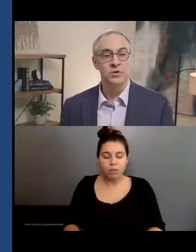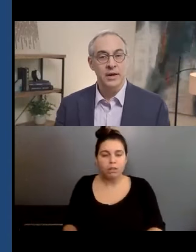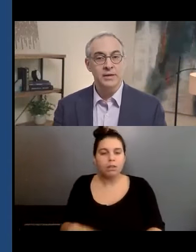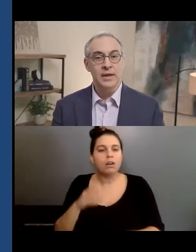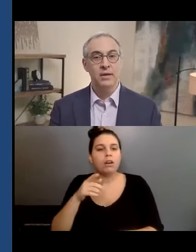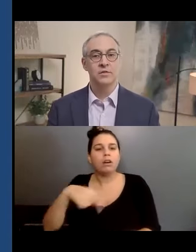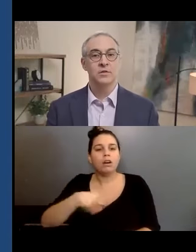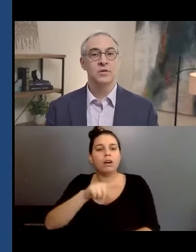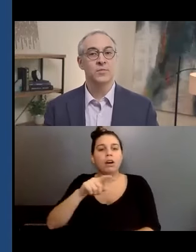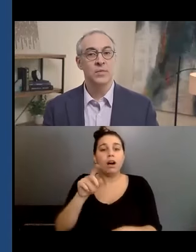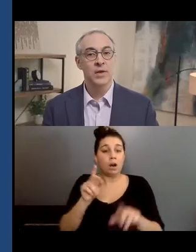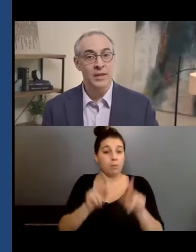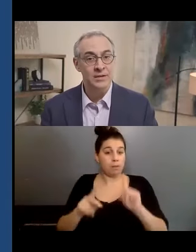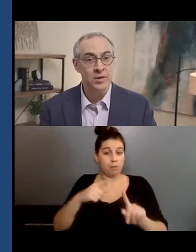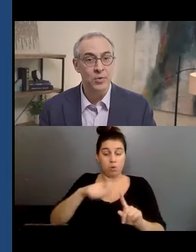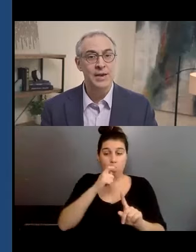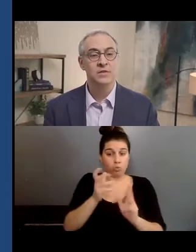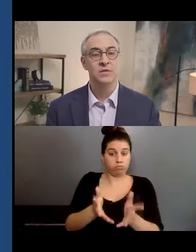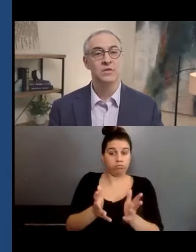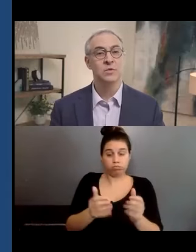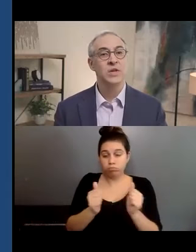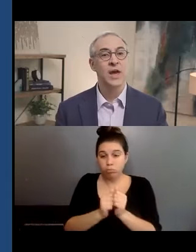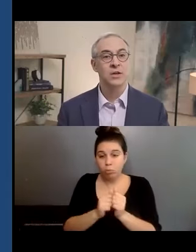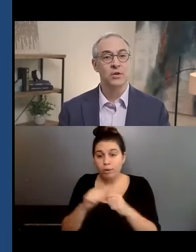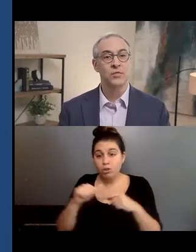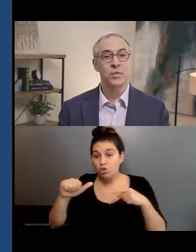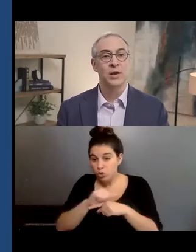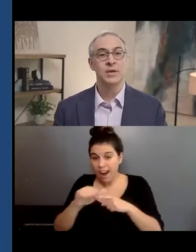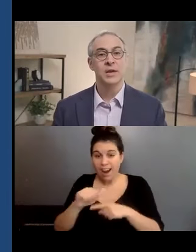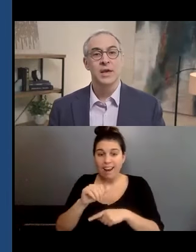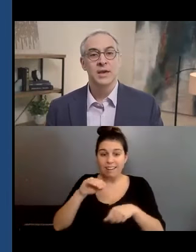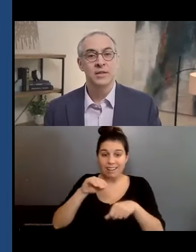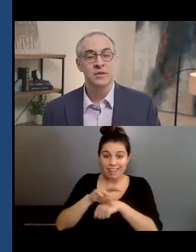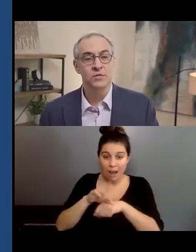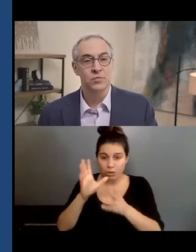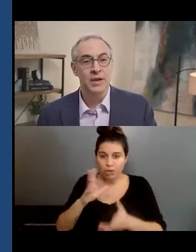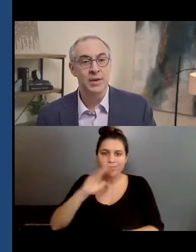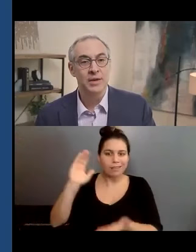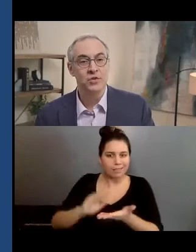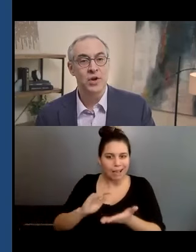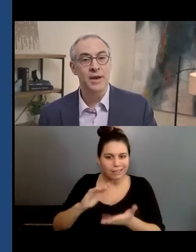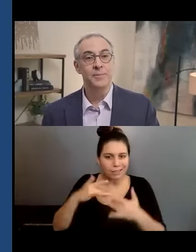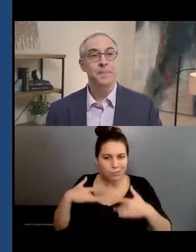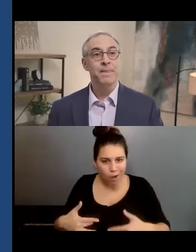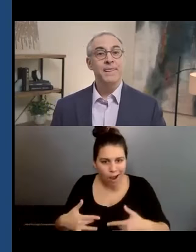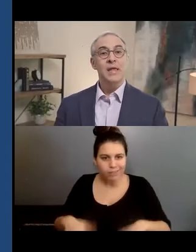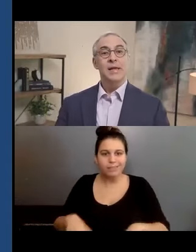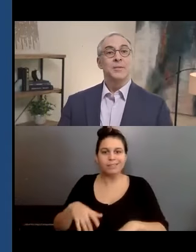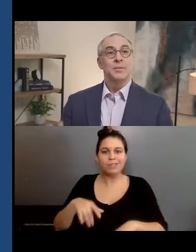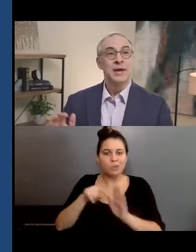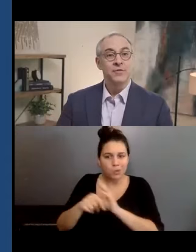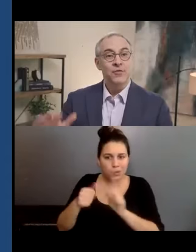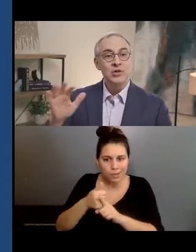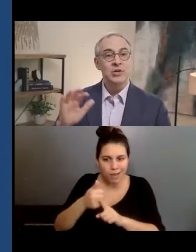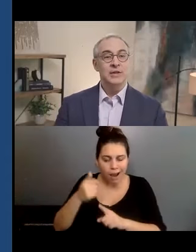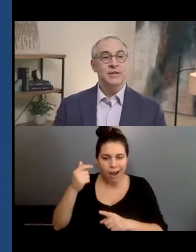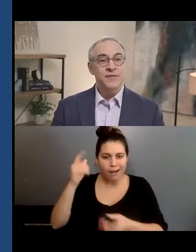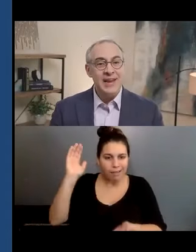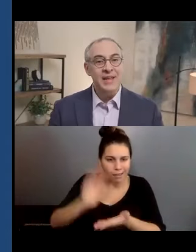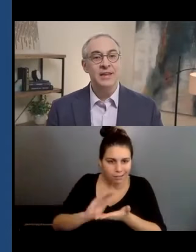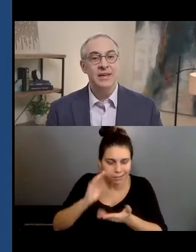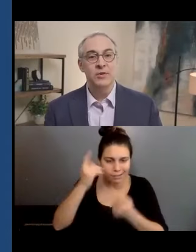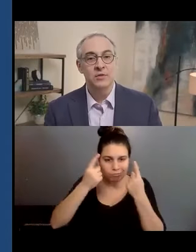to a trained counselor felt less depressed, suicidal, and overwhelmed in this randomized trial. But